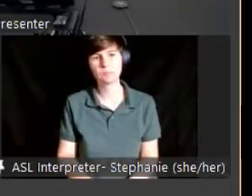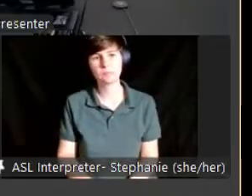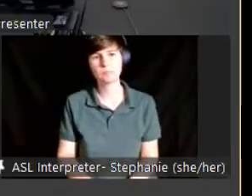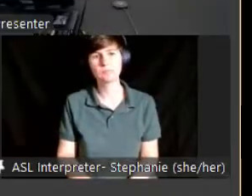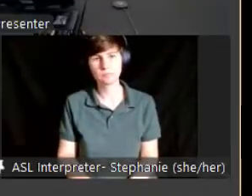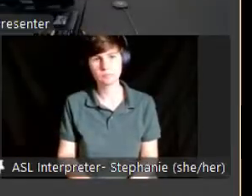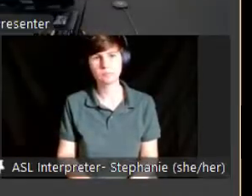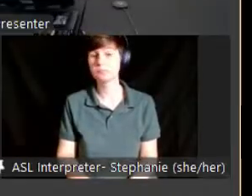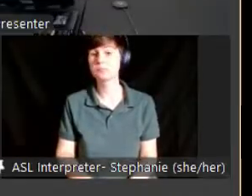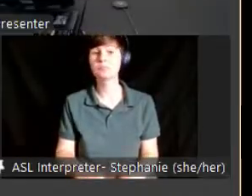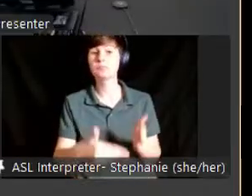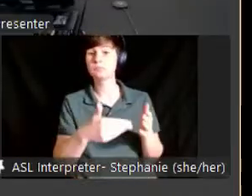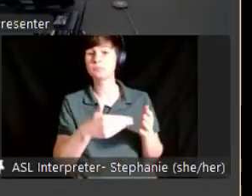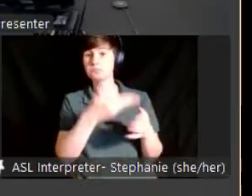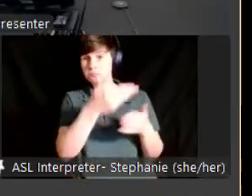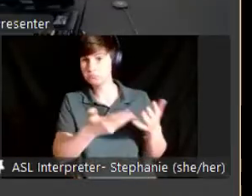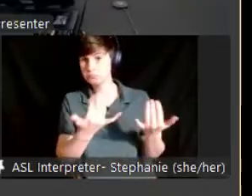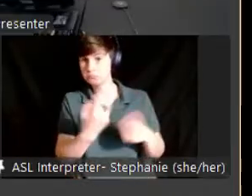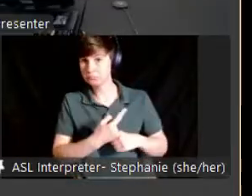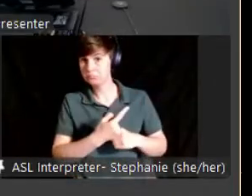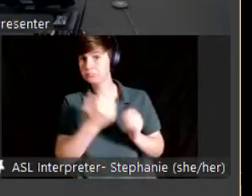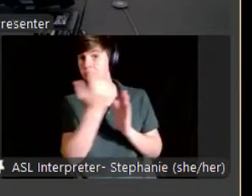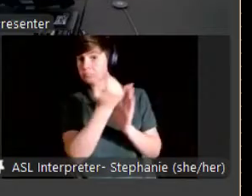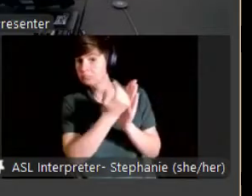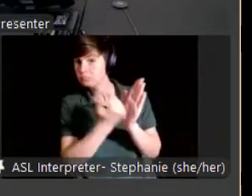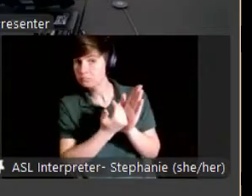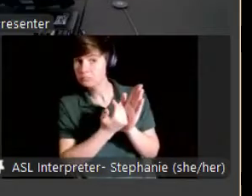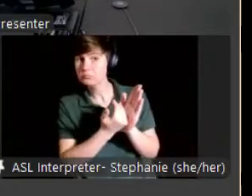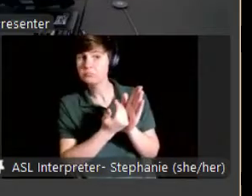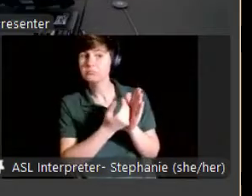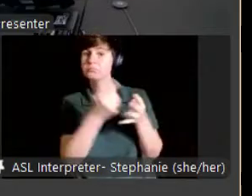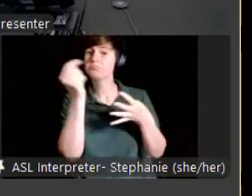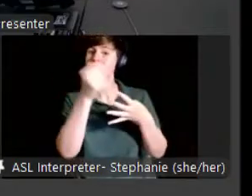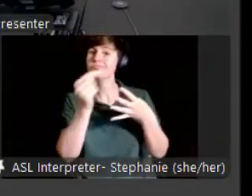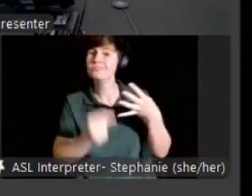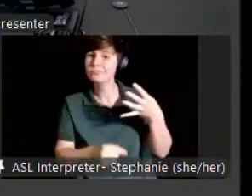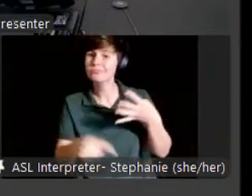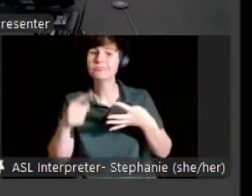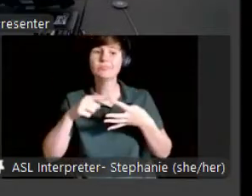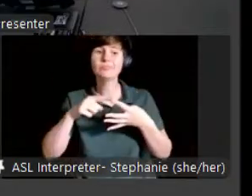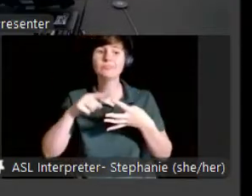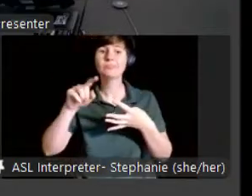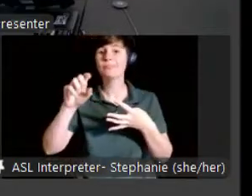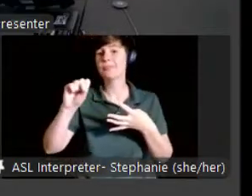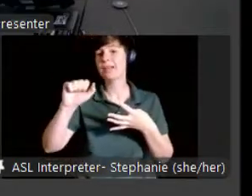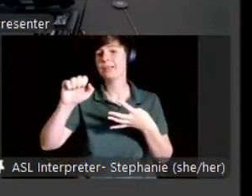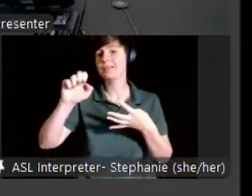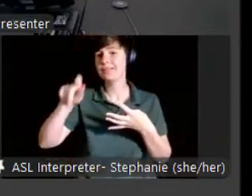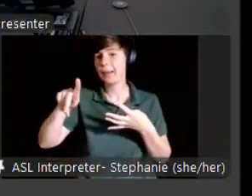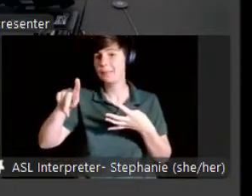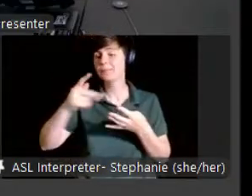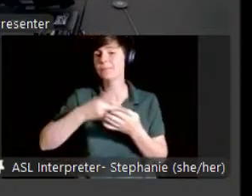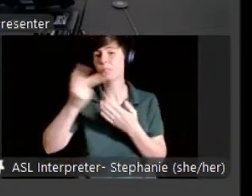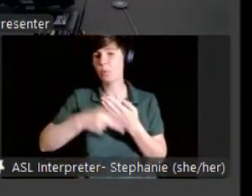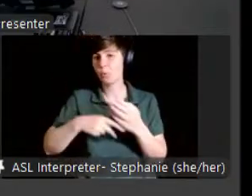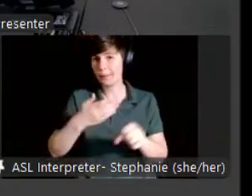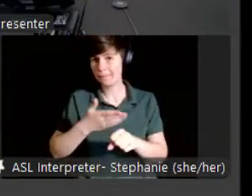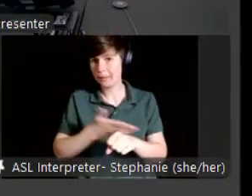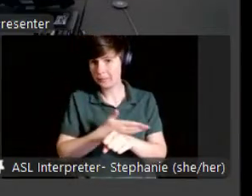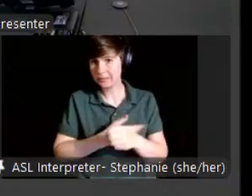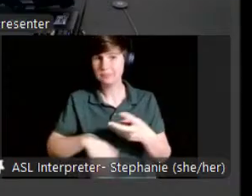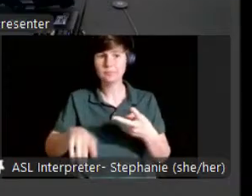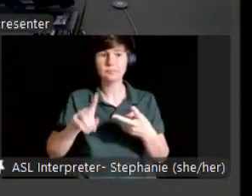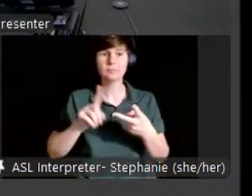The agenda slide for today lists a series of bullet points with text. The first one says ASAP program update. The second one